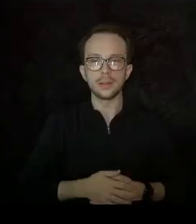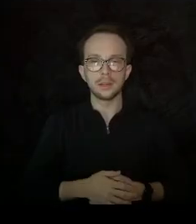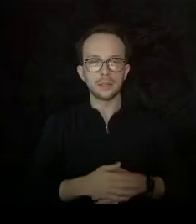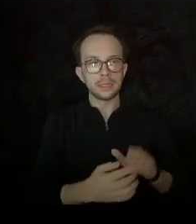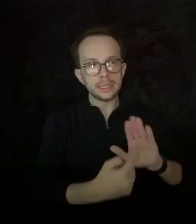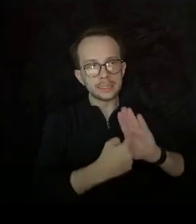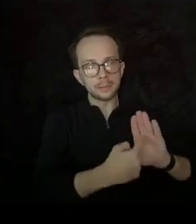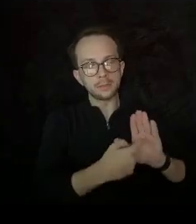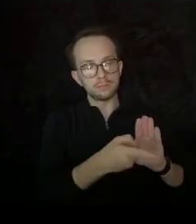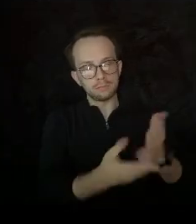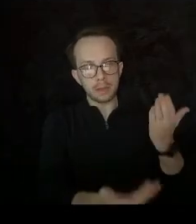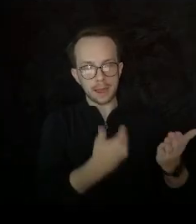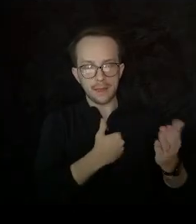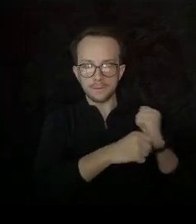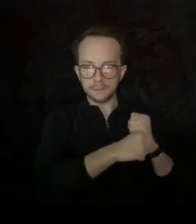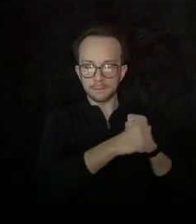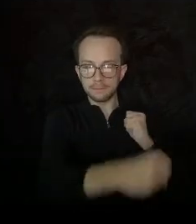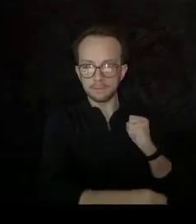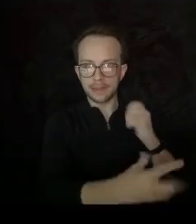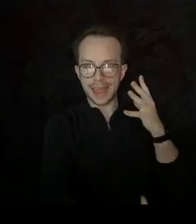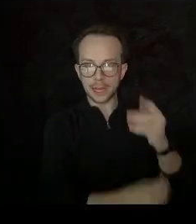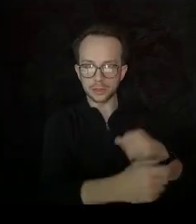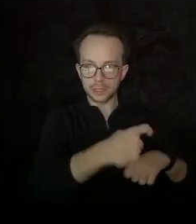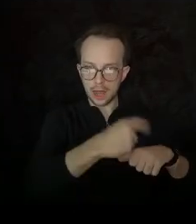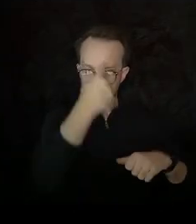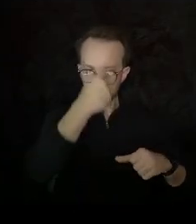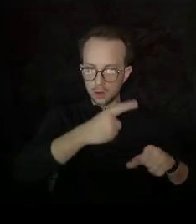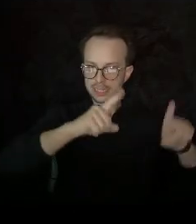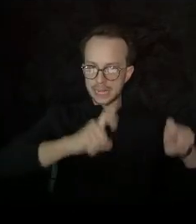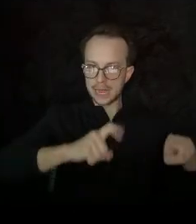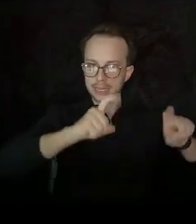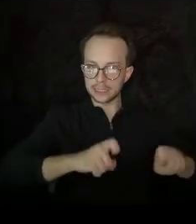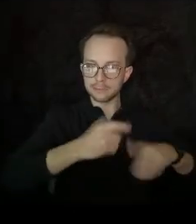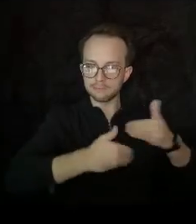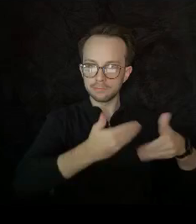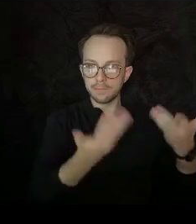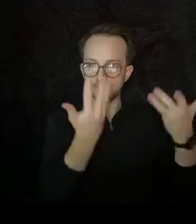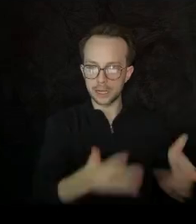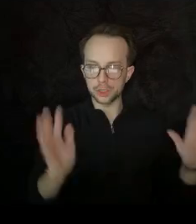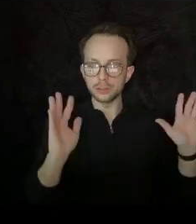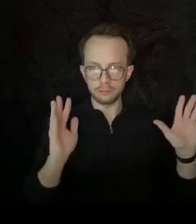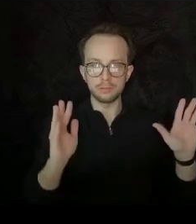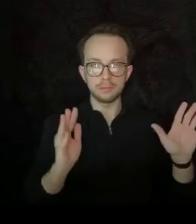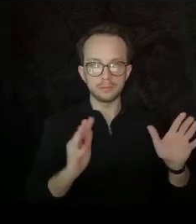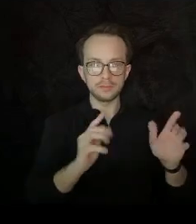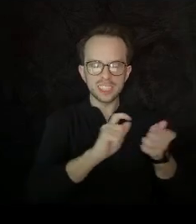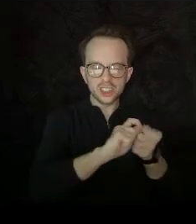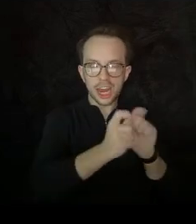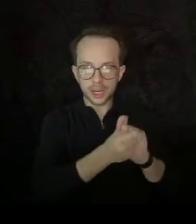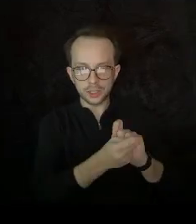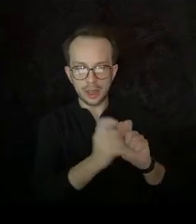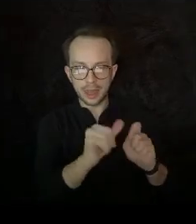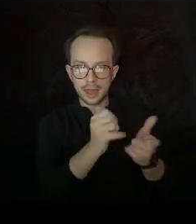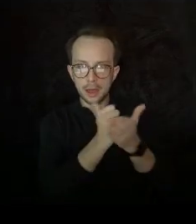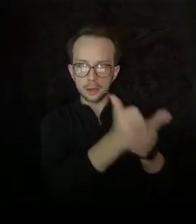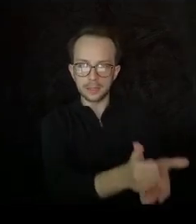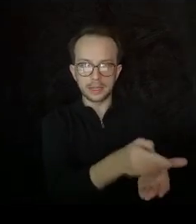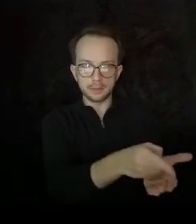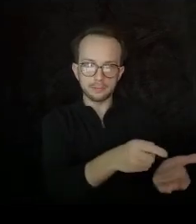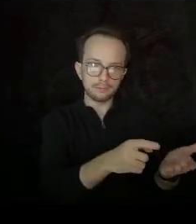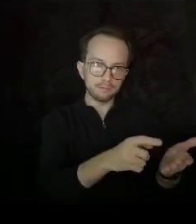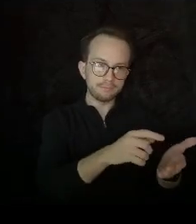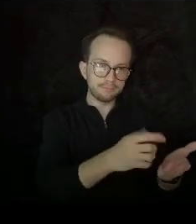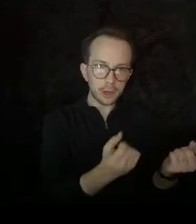receive extra time to finish a test. These changes help your child understand and learn the material.